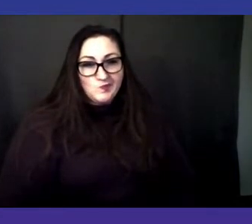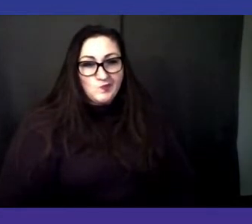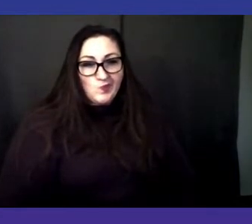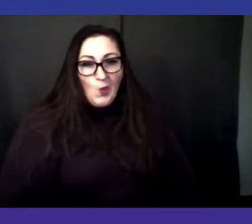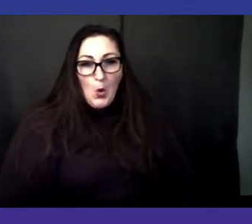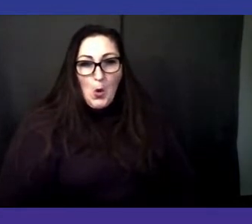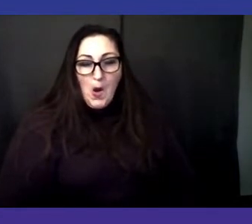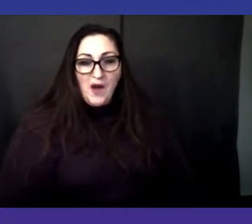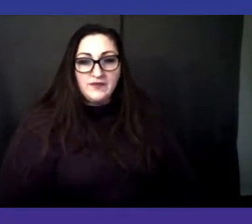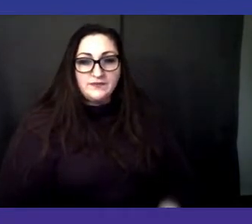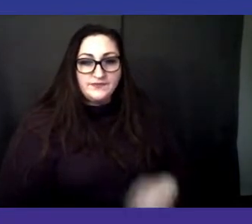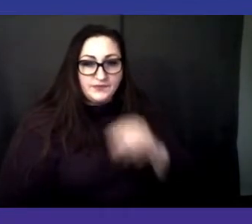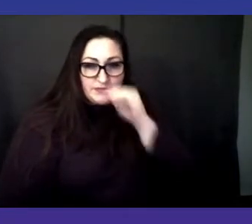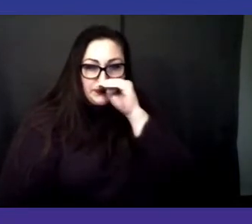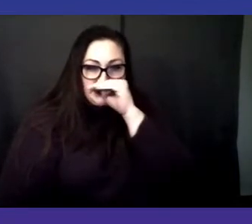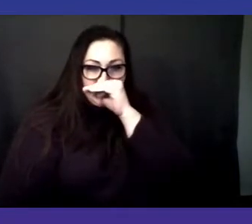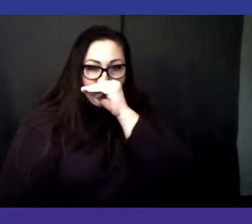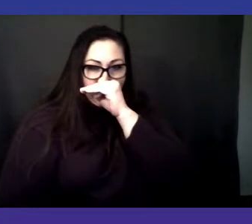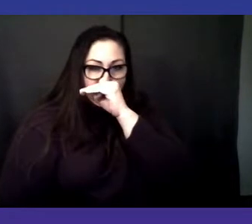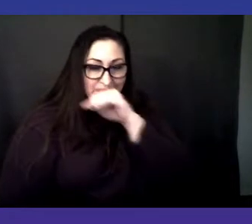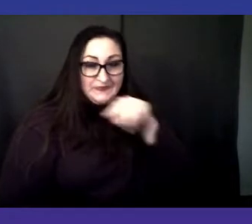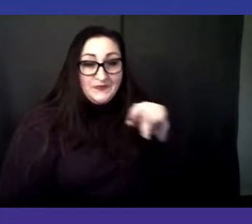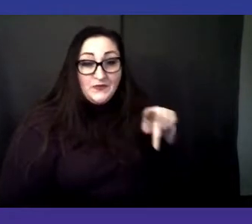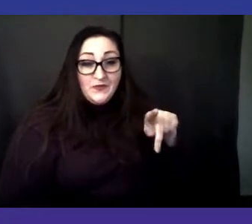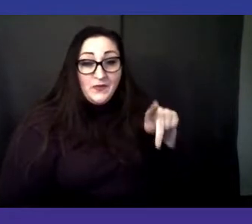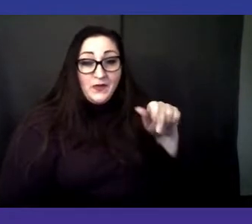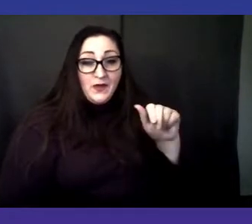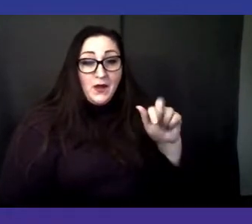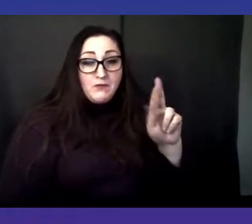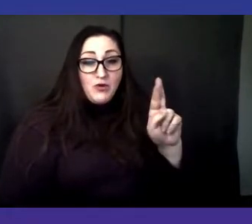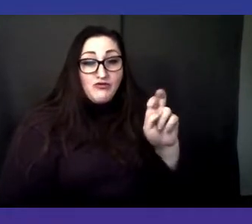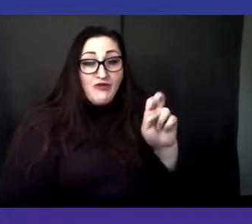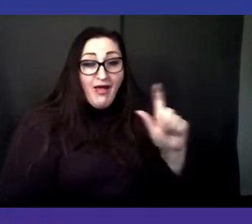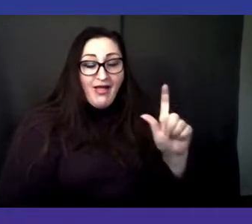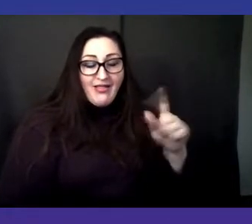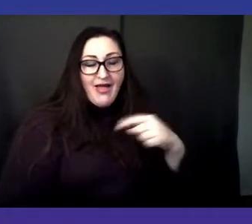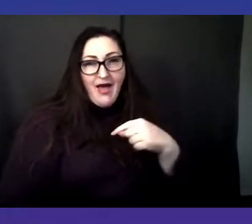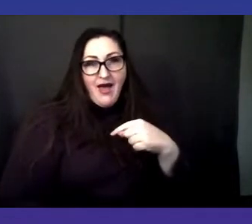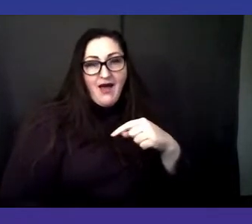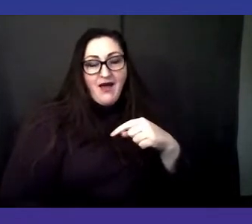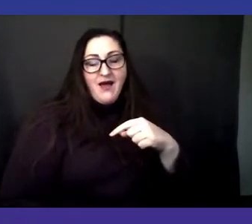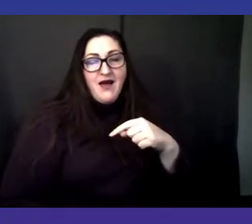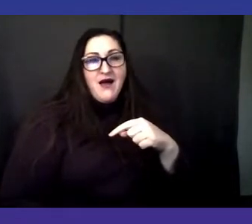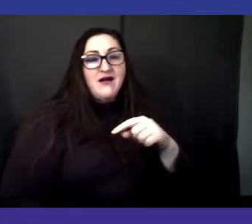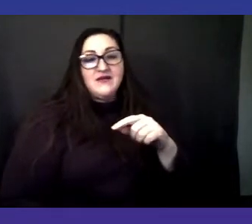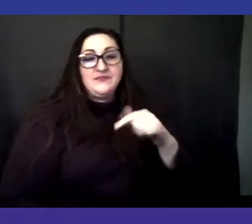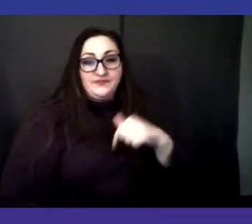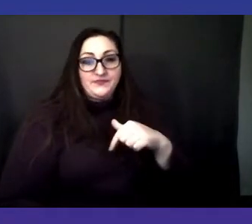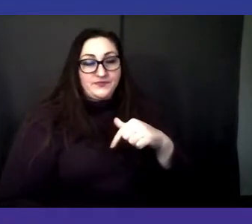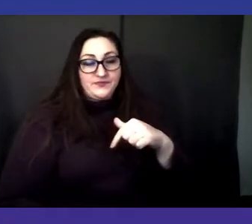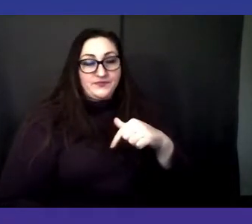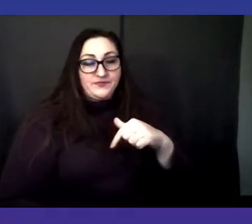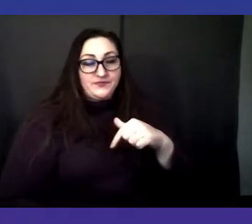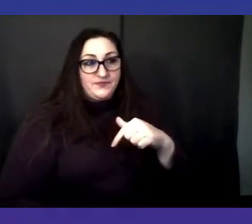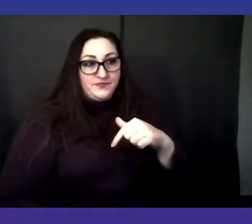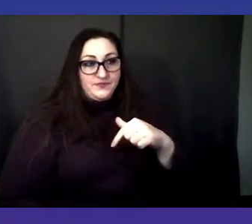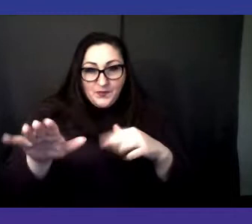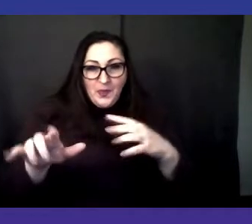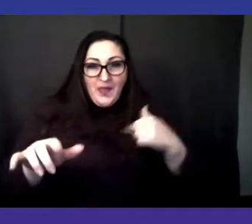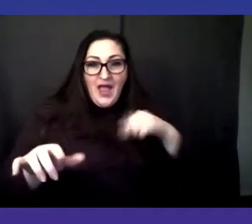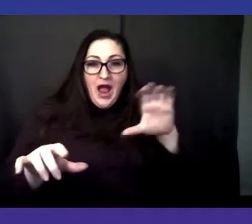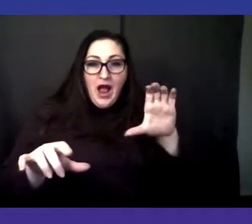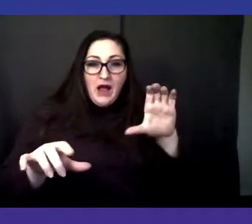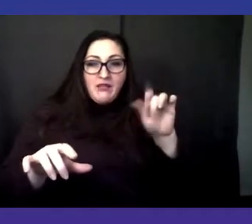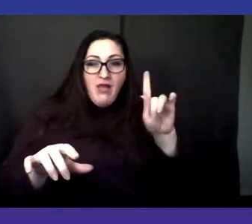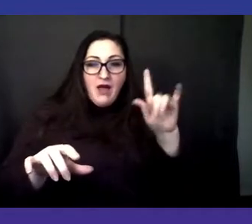Perel, I see that when we get to the point that we understand